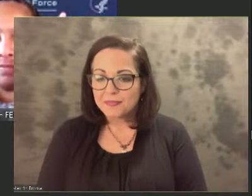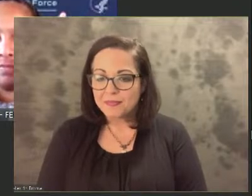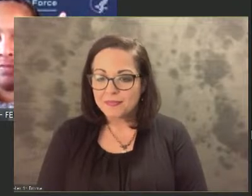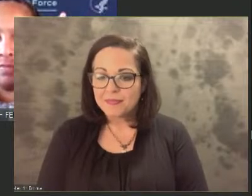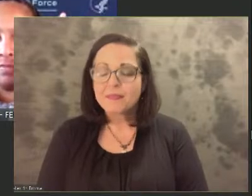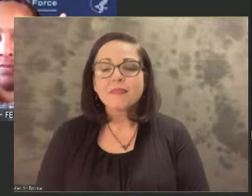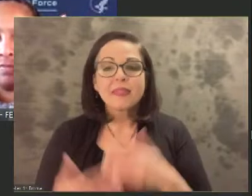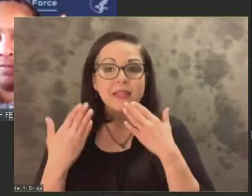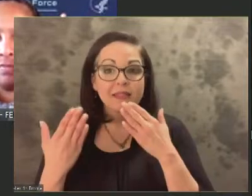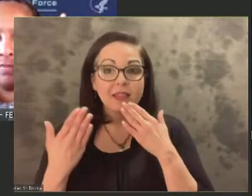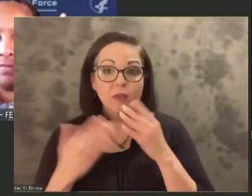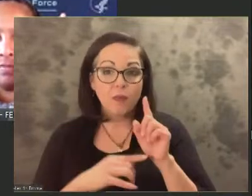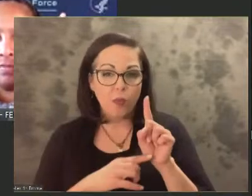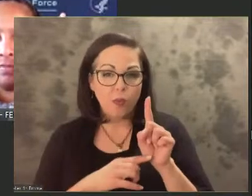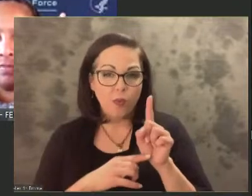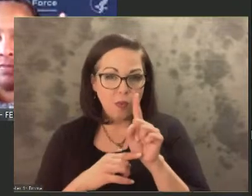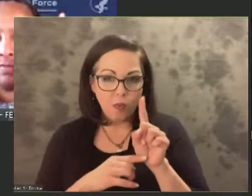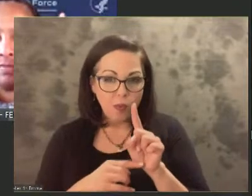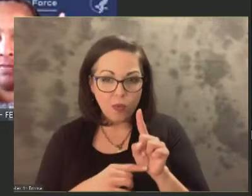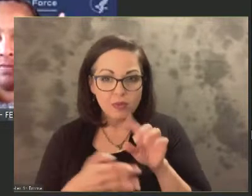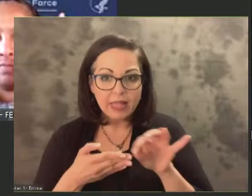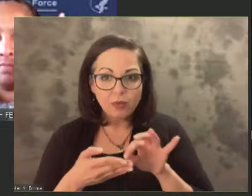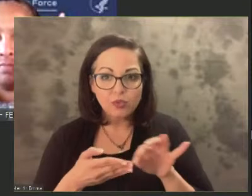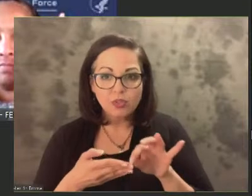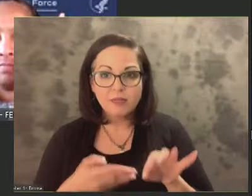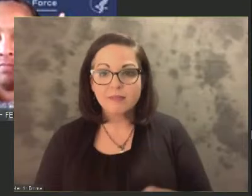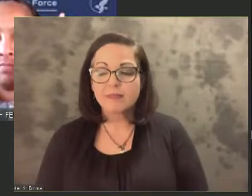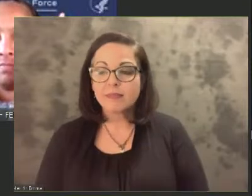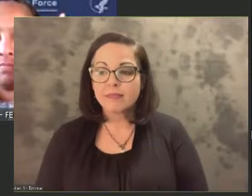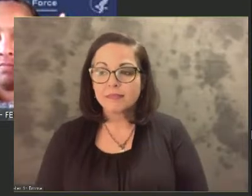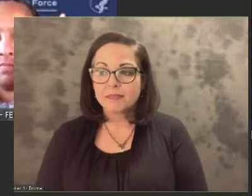Thank you. Hold for one moment, please, to allow for the count.